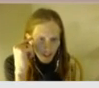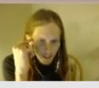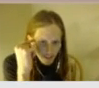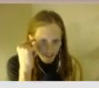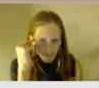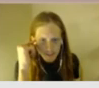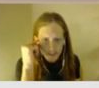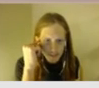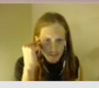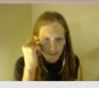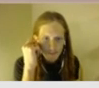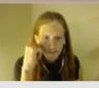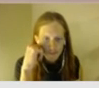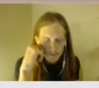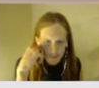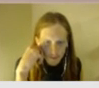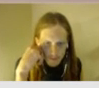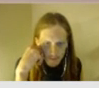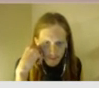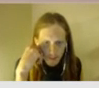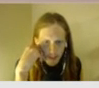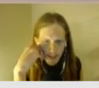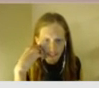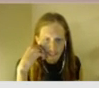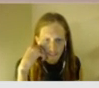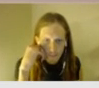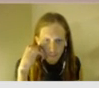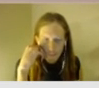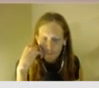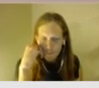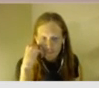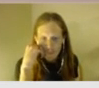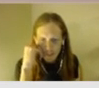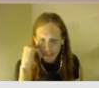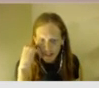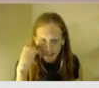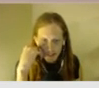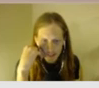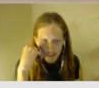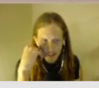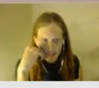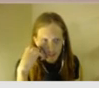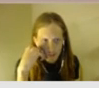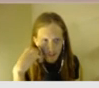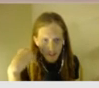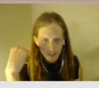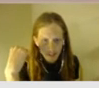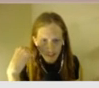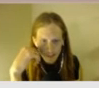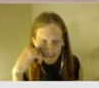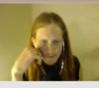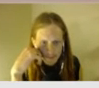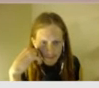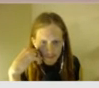I make, like, that's my goal. That's what my goal was 2 years ago when I started this journey. That's what I want my goal to be in 20 years, for me to